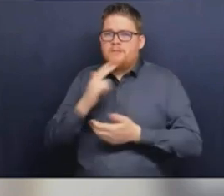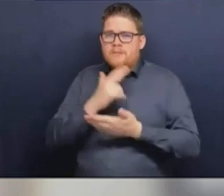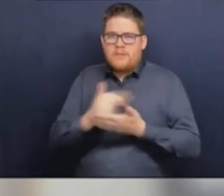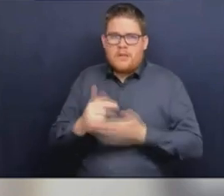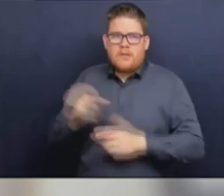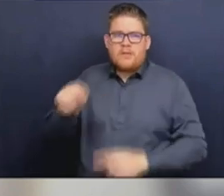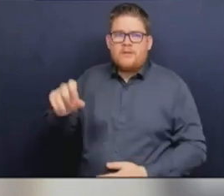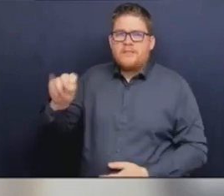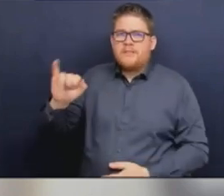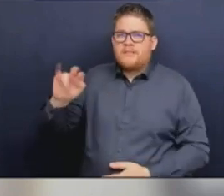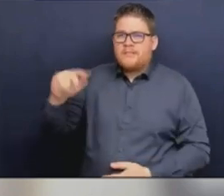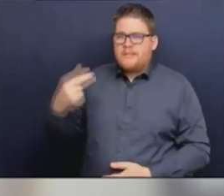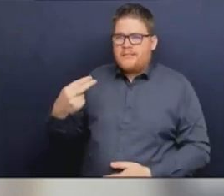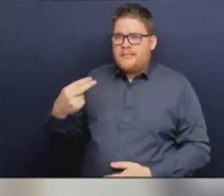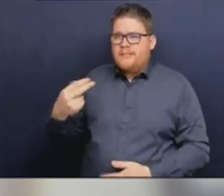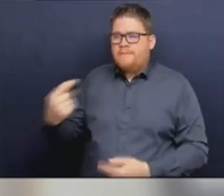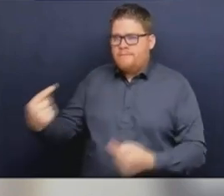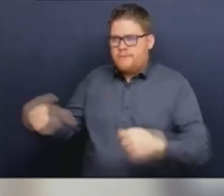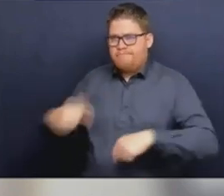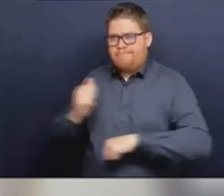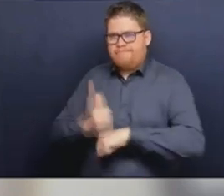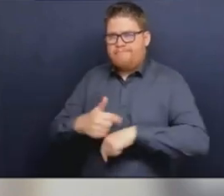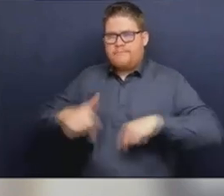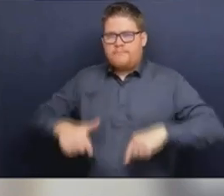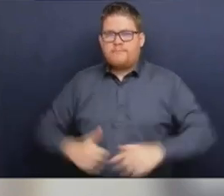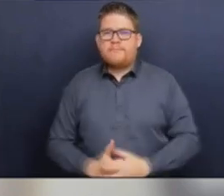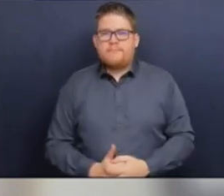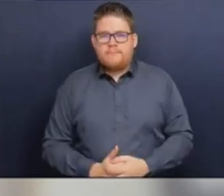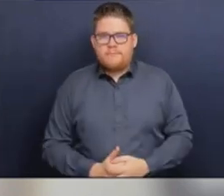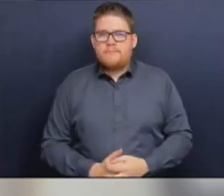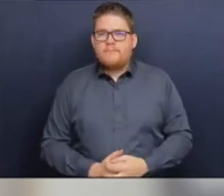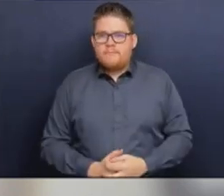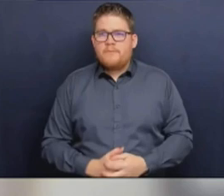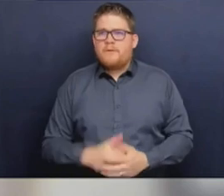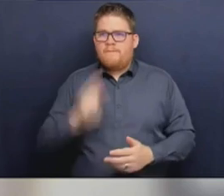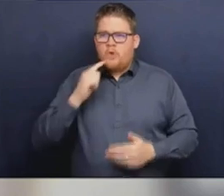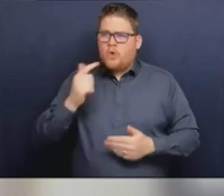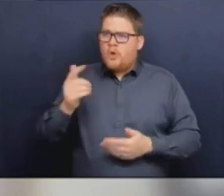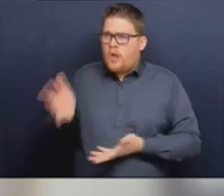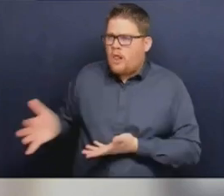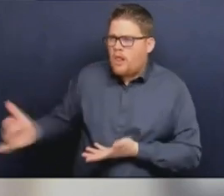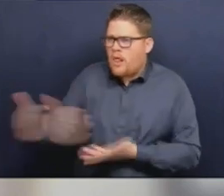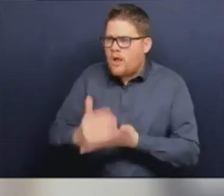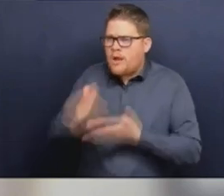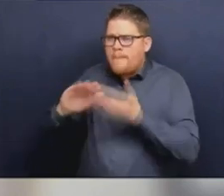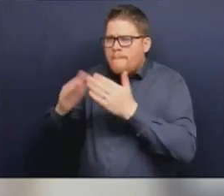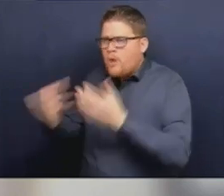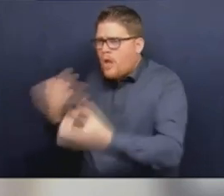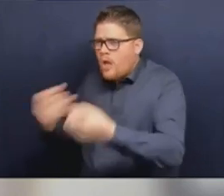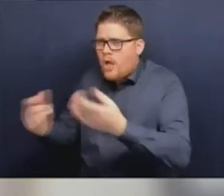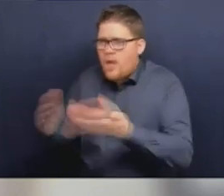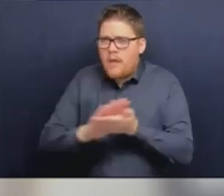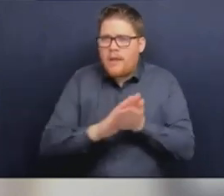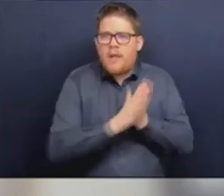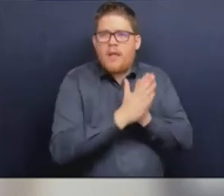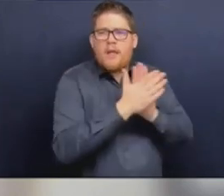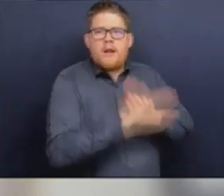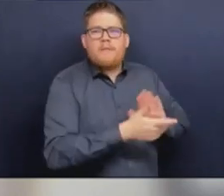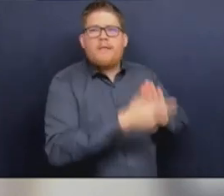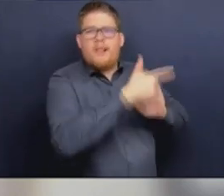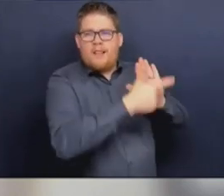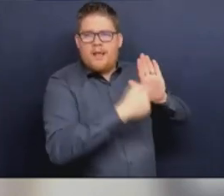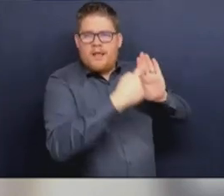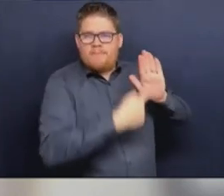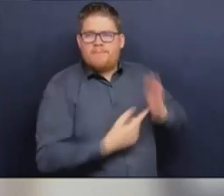legislation forward and a really important day. I want to thank you all. This is a first step in a